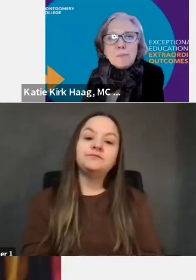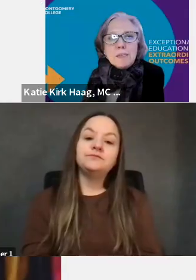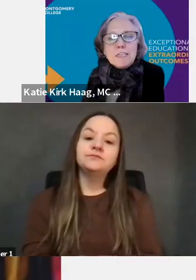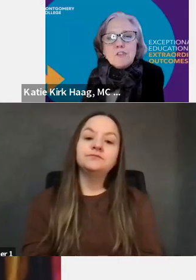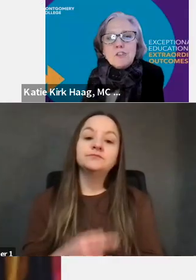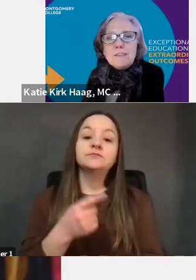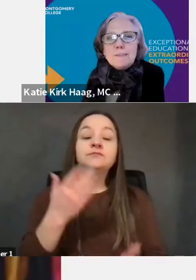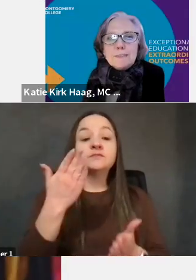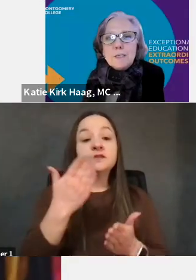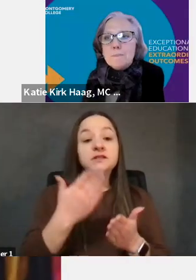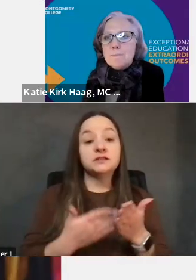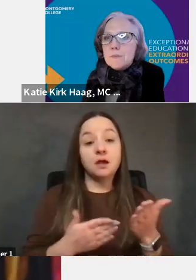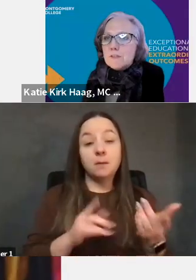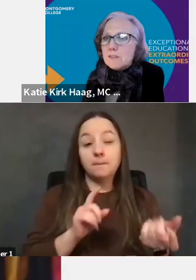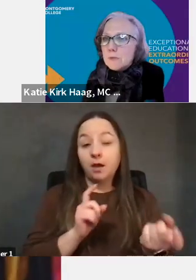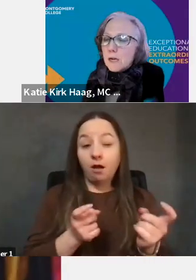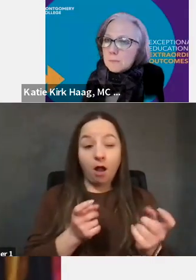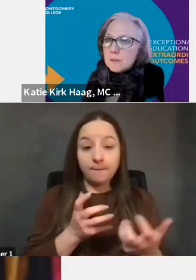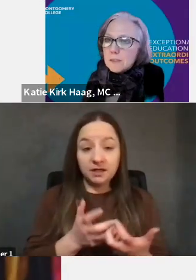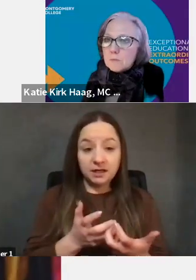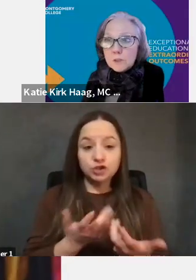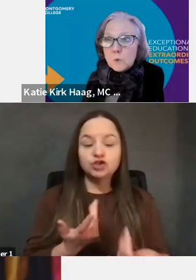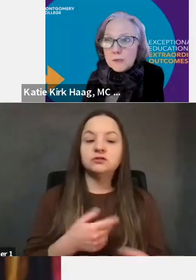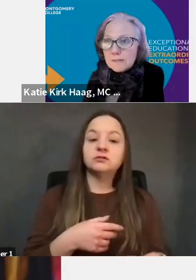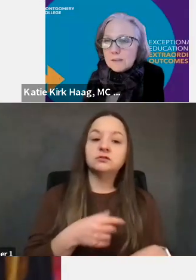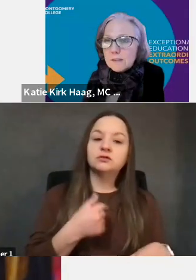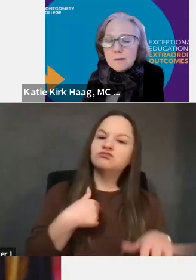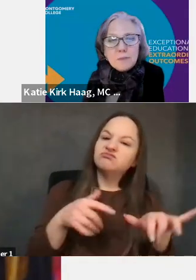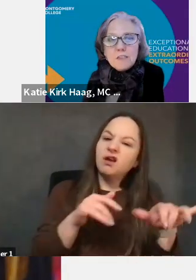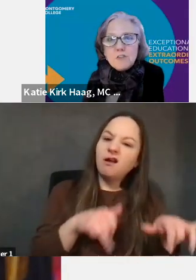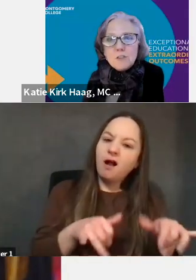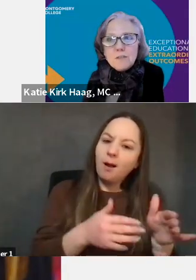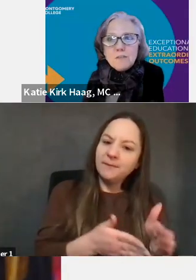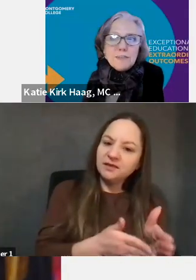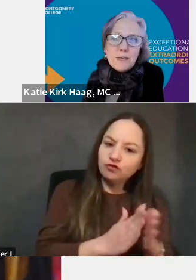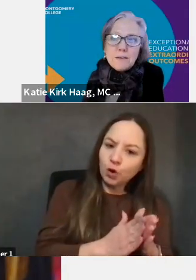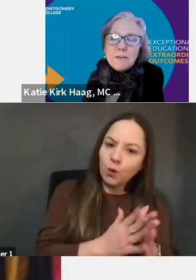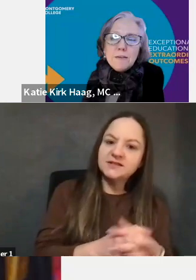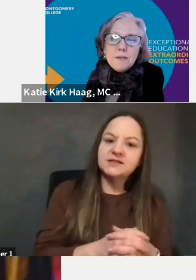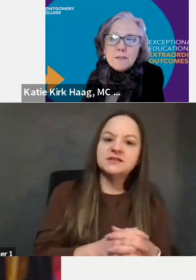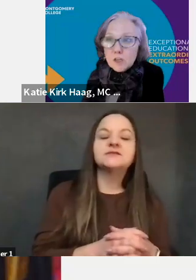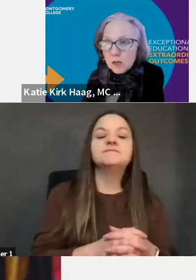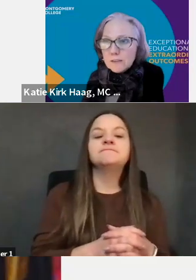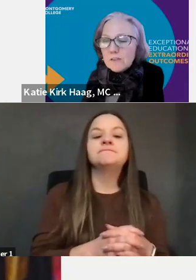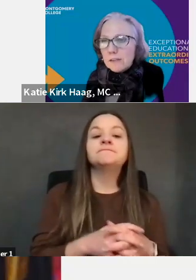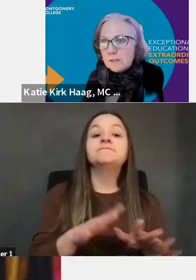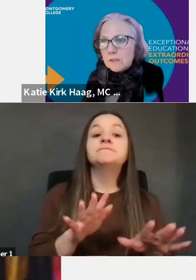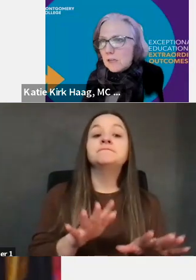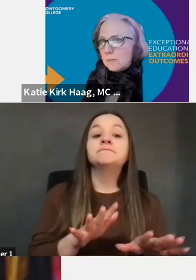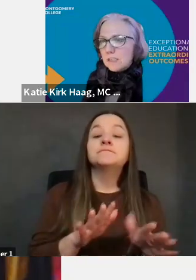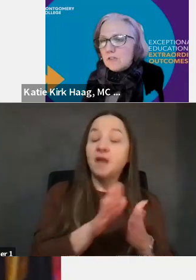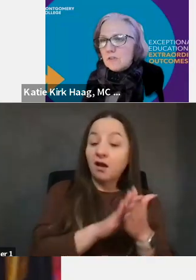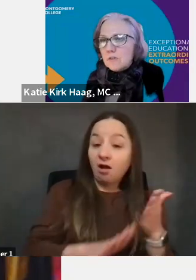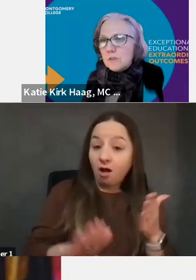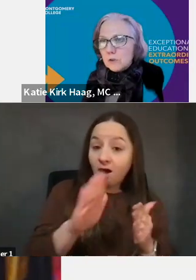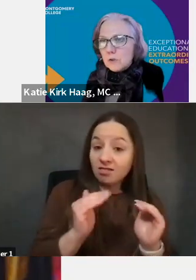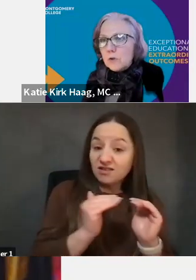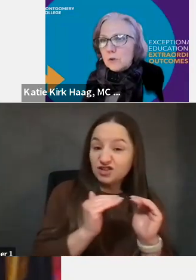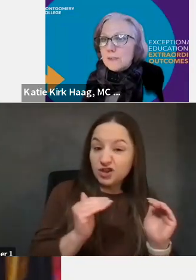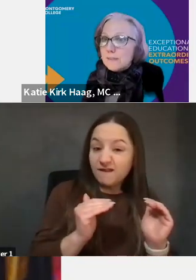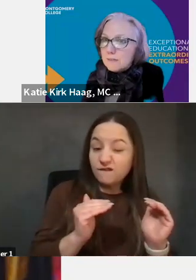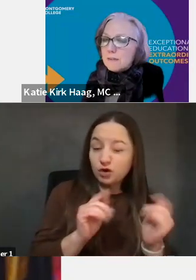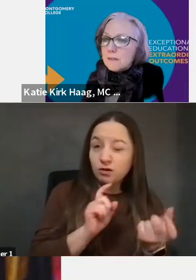some accommodations? There's some commonly requested accommodations. Now at the college level, accommodations